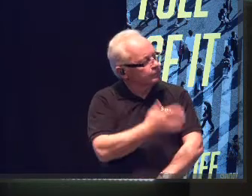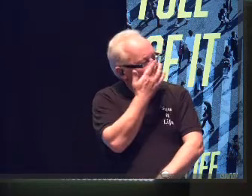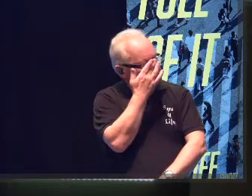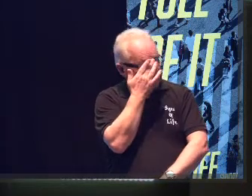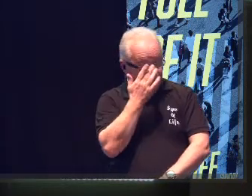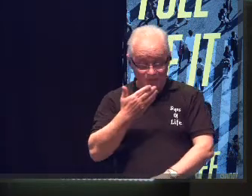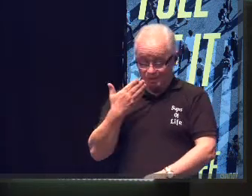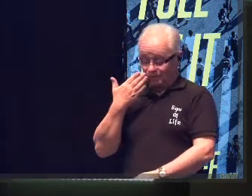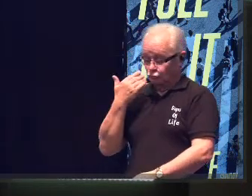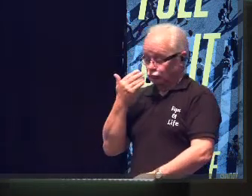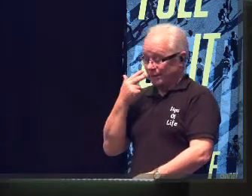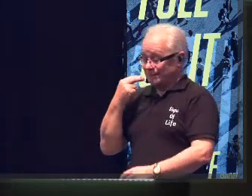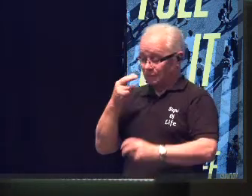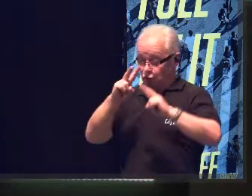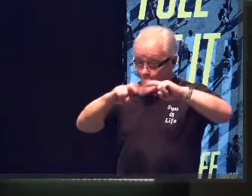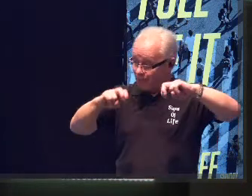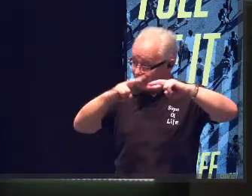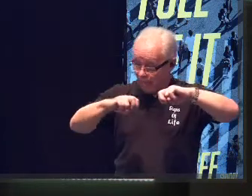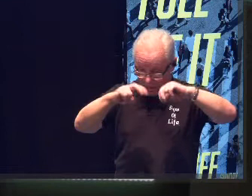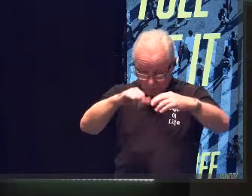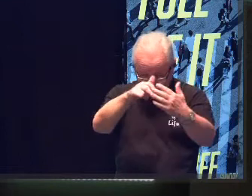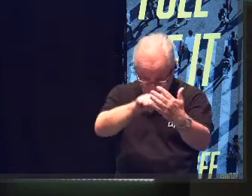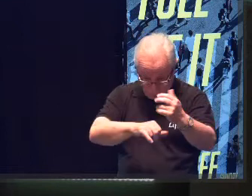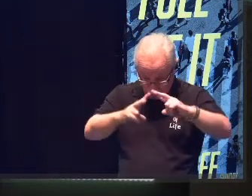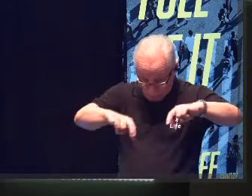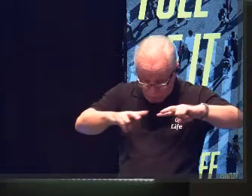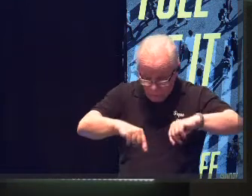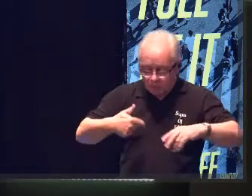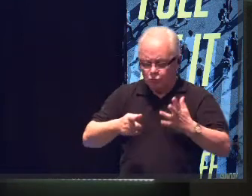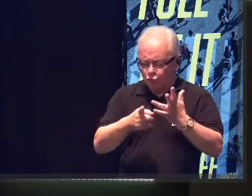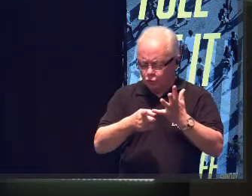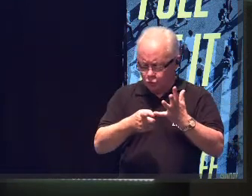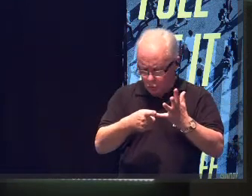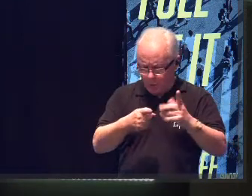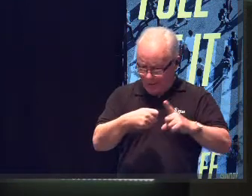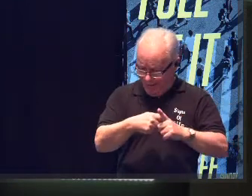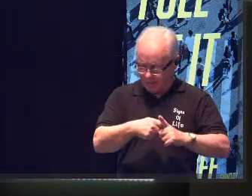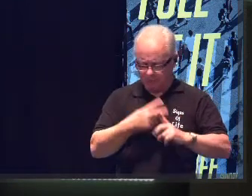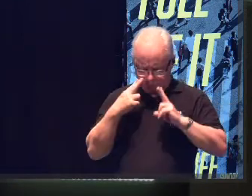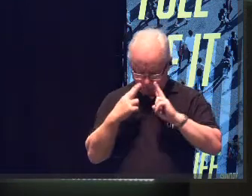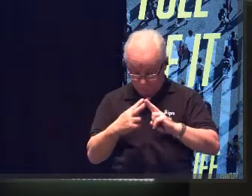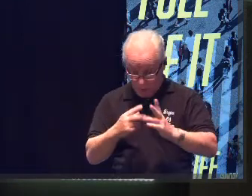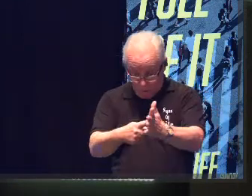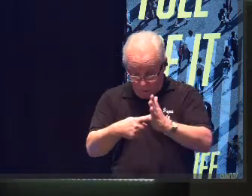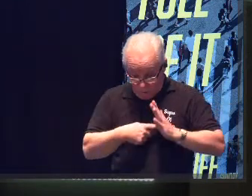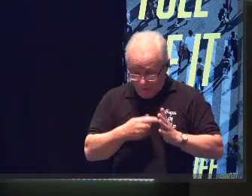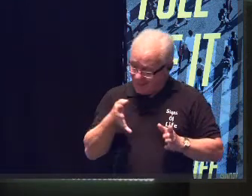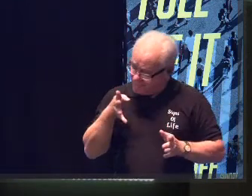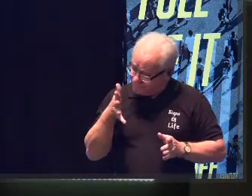Amen. A recent survey conducted in the UK shows that now more than 50% of